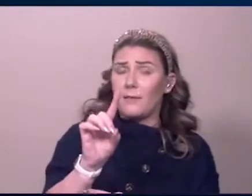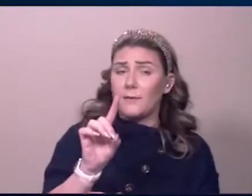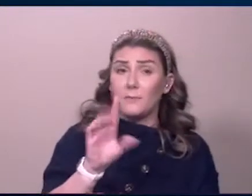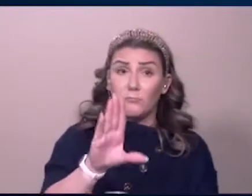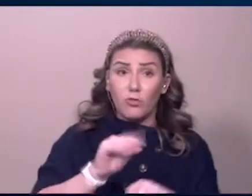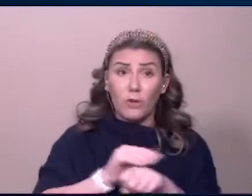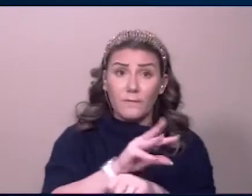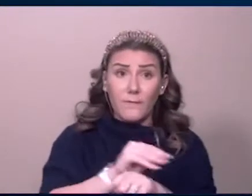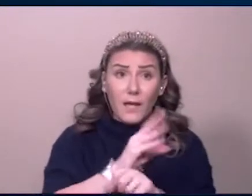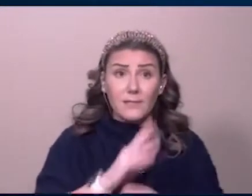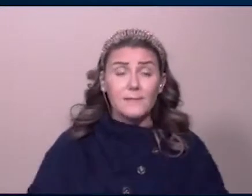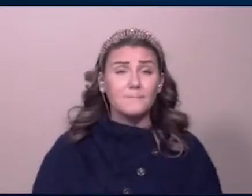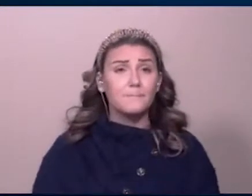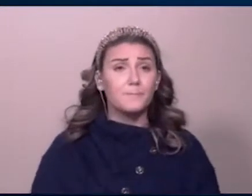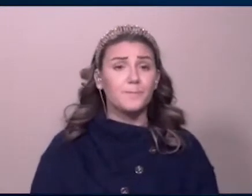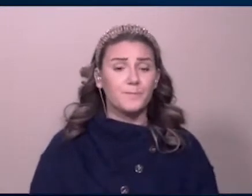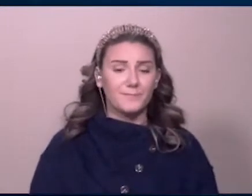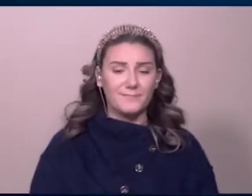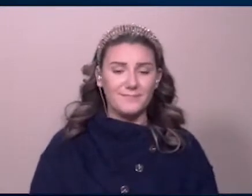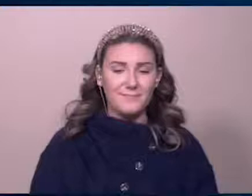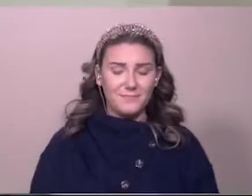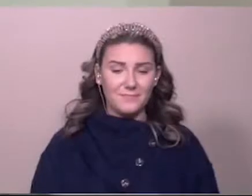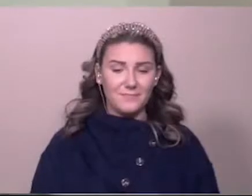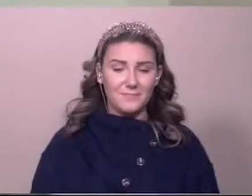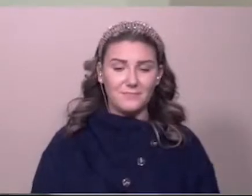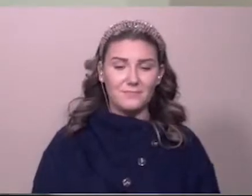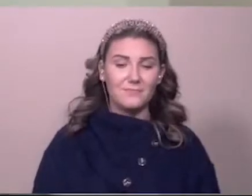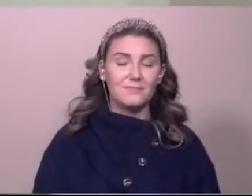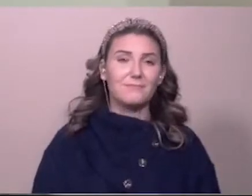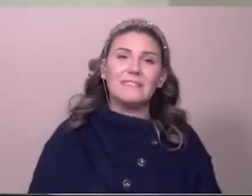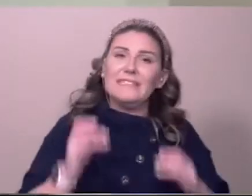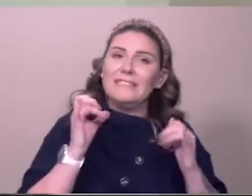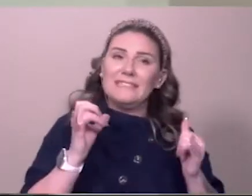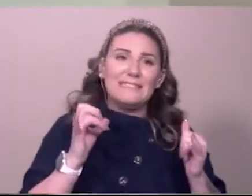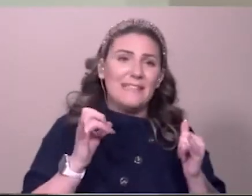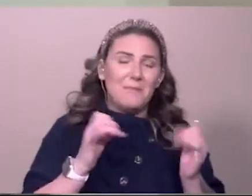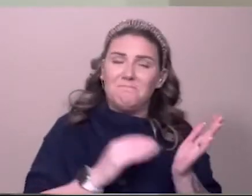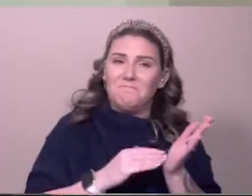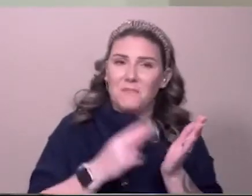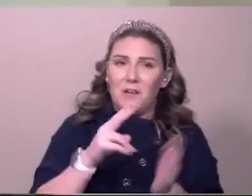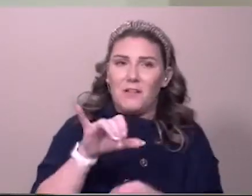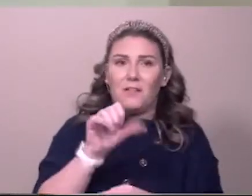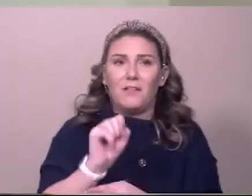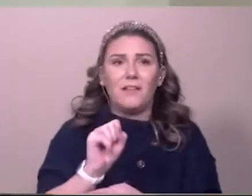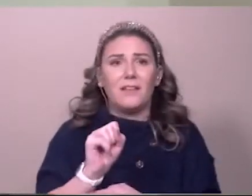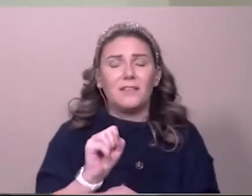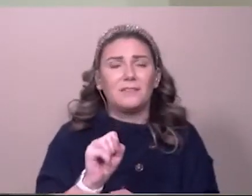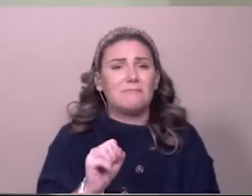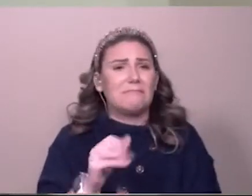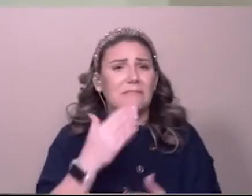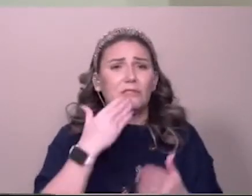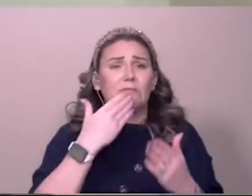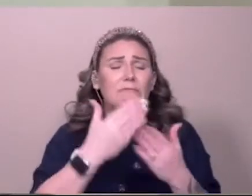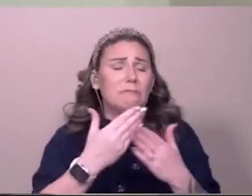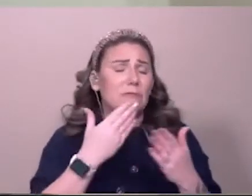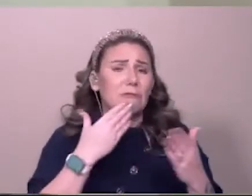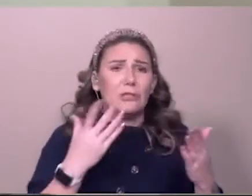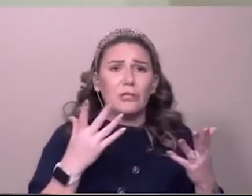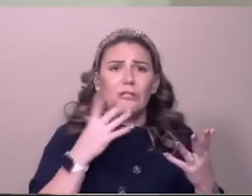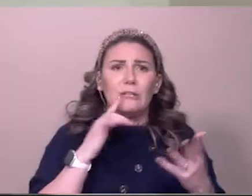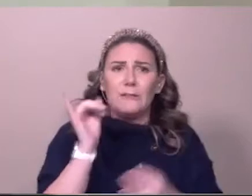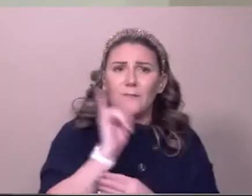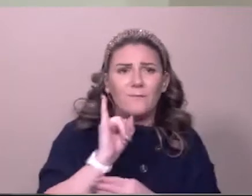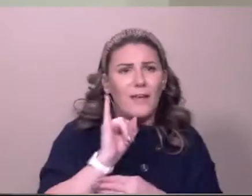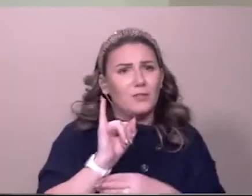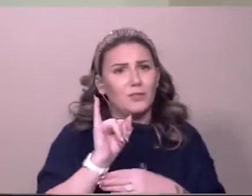advice. I'll just echo what Dr. Hayes just said. Good infection control practices. I think that protects you from a whole lot of things.